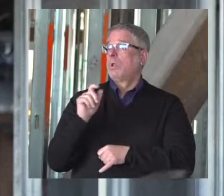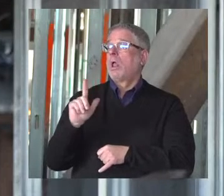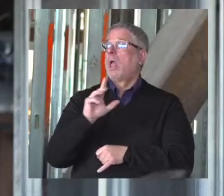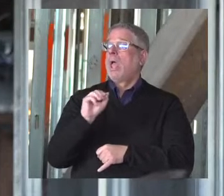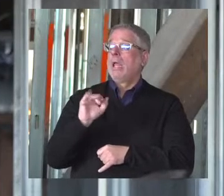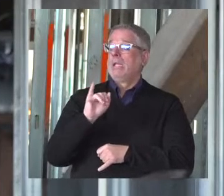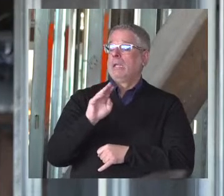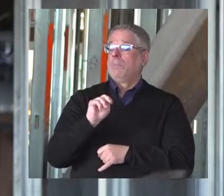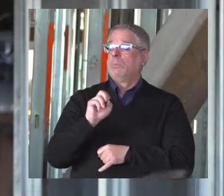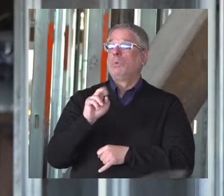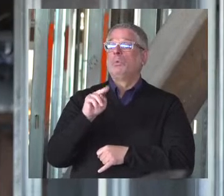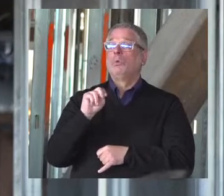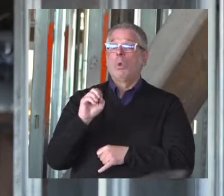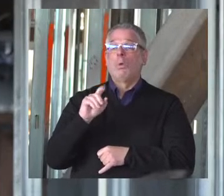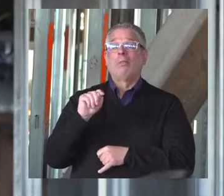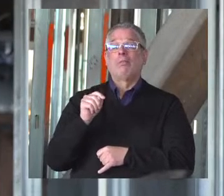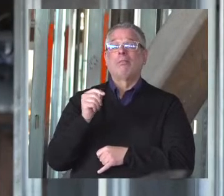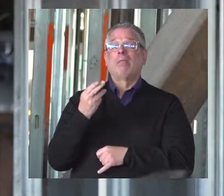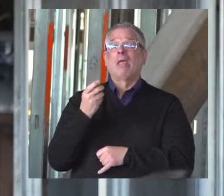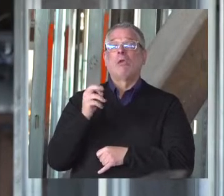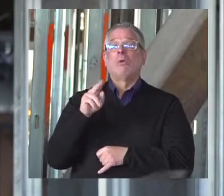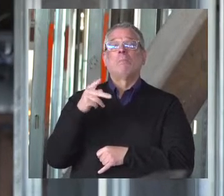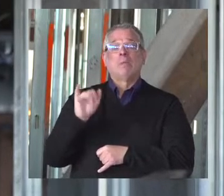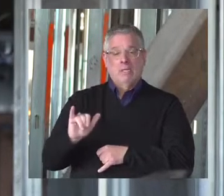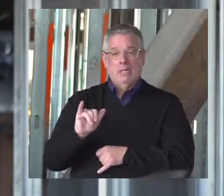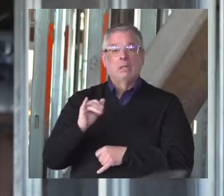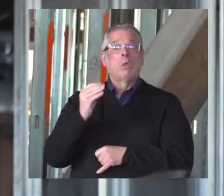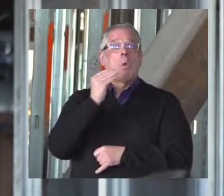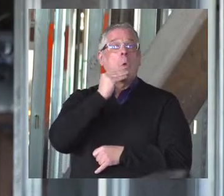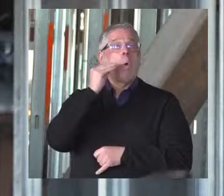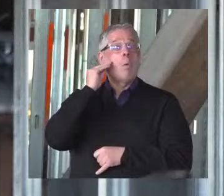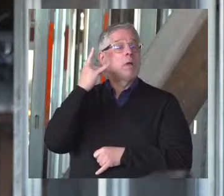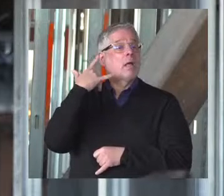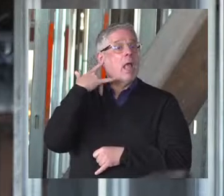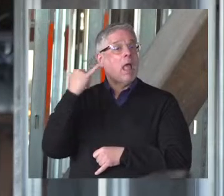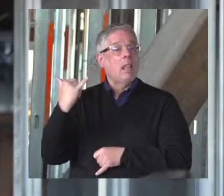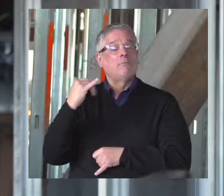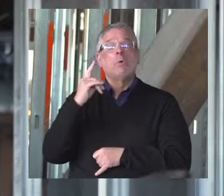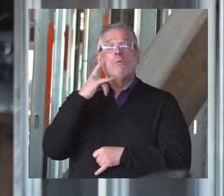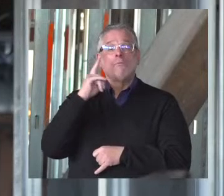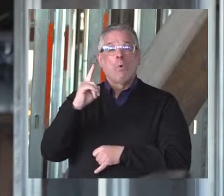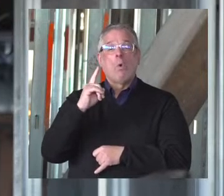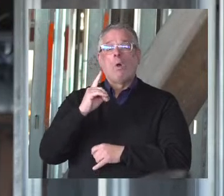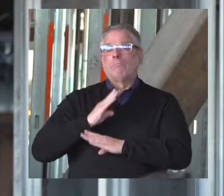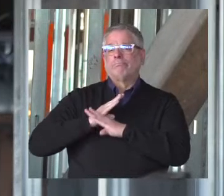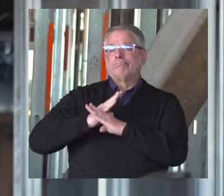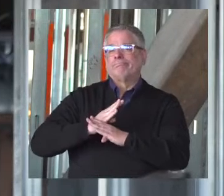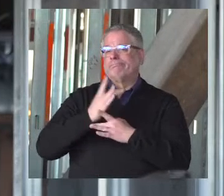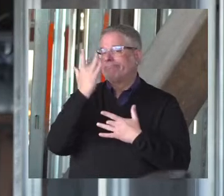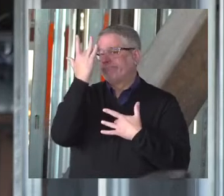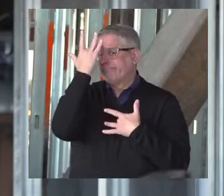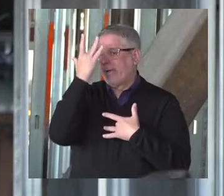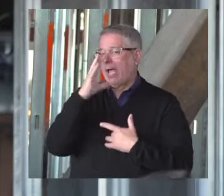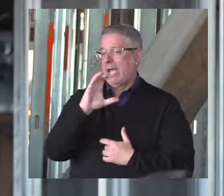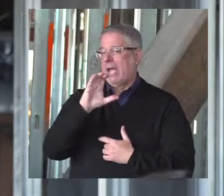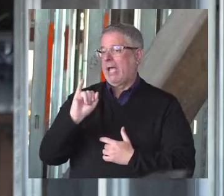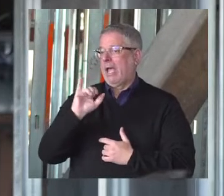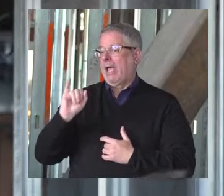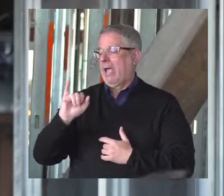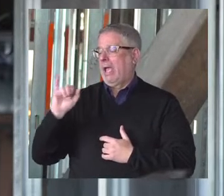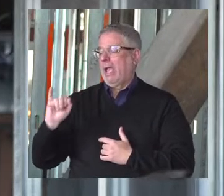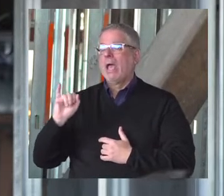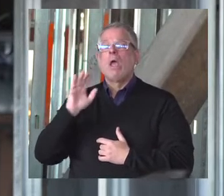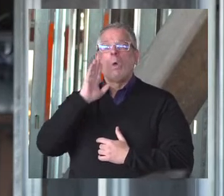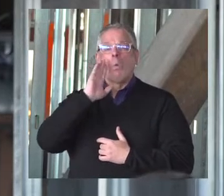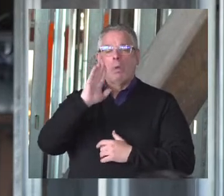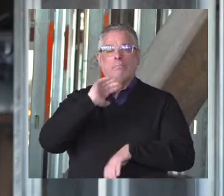immunotherapy. This will be the home of the California Institute for Immunology and Immunotherapy, or CIII, will